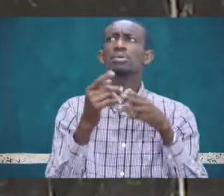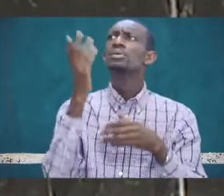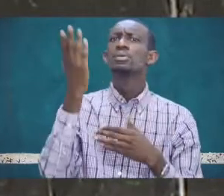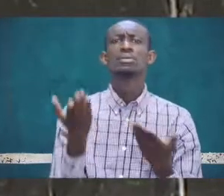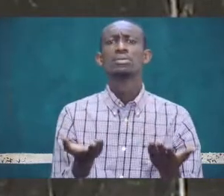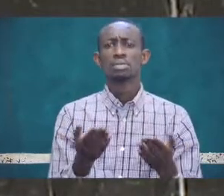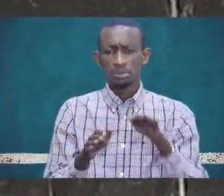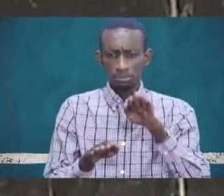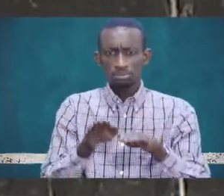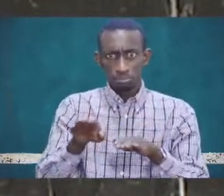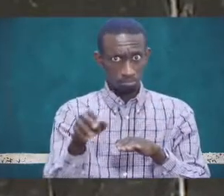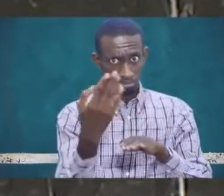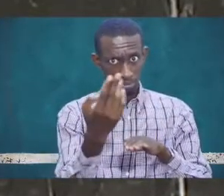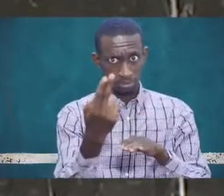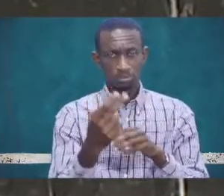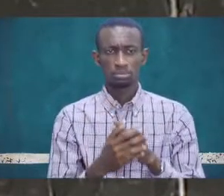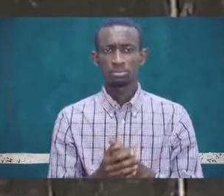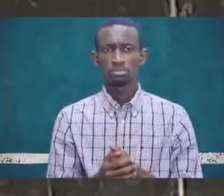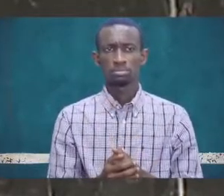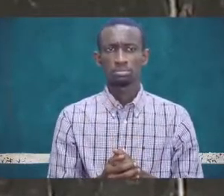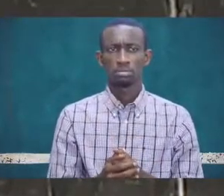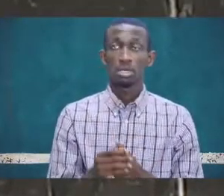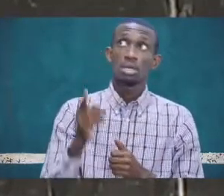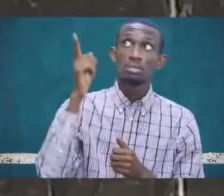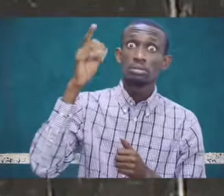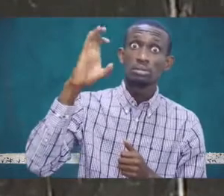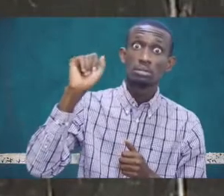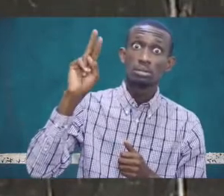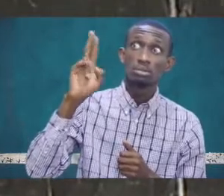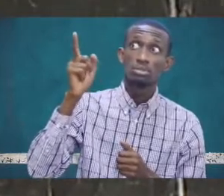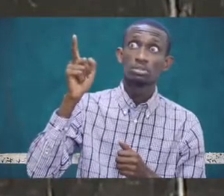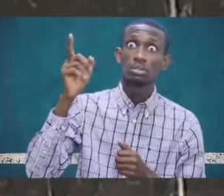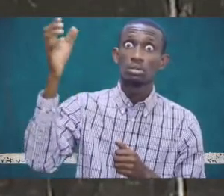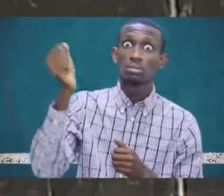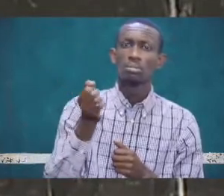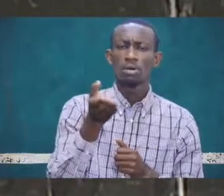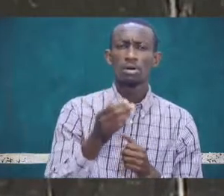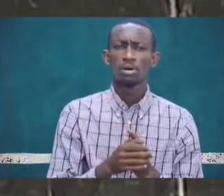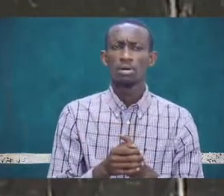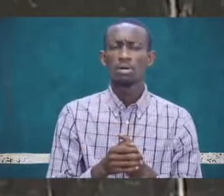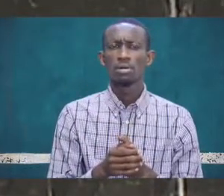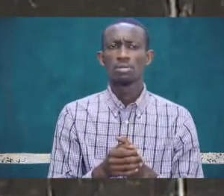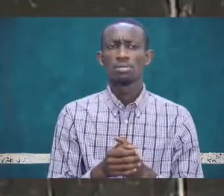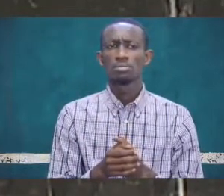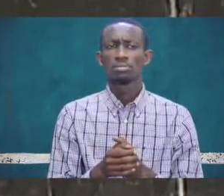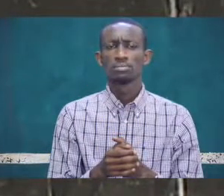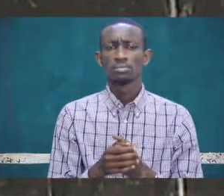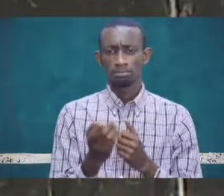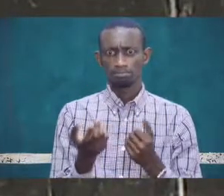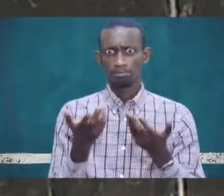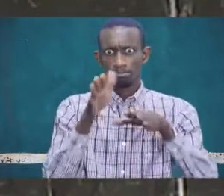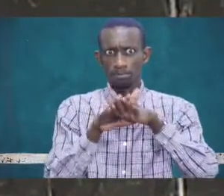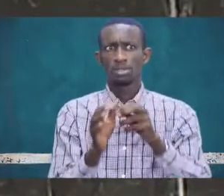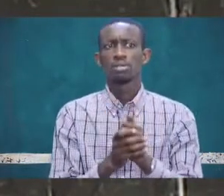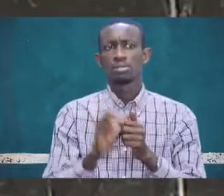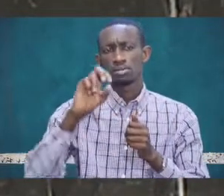next step, so this carbocation is attacked by the hydrogen sulfate. So this hydrogen sulfate can